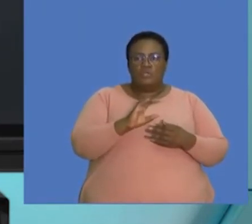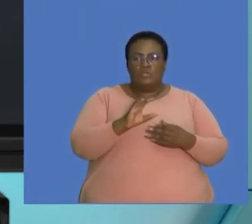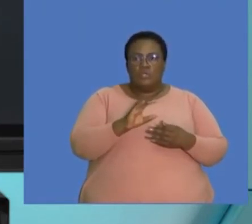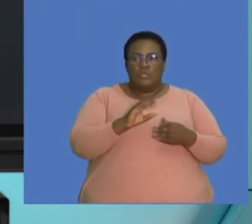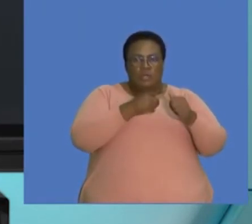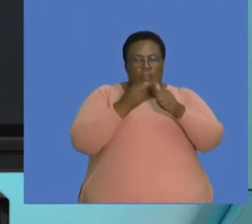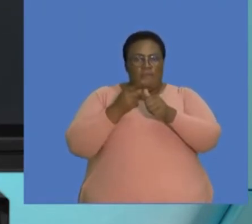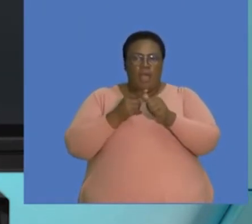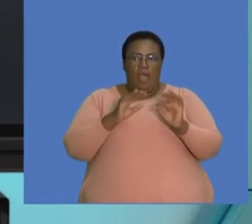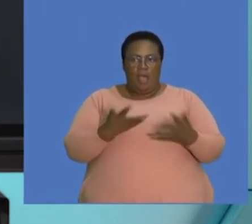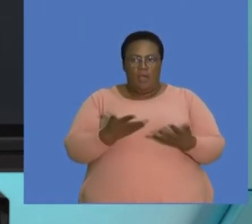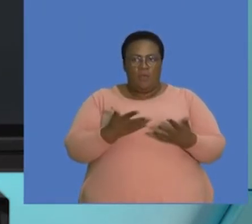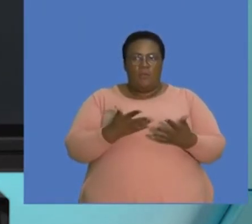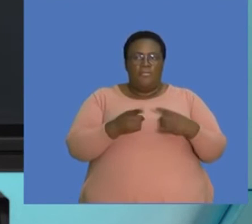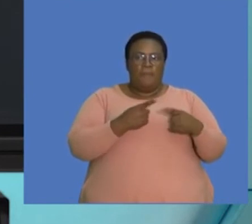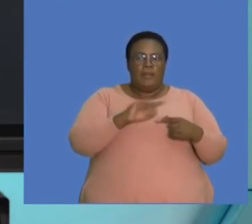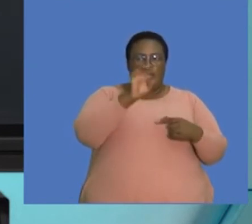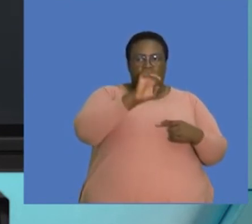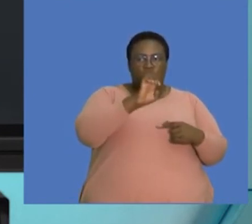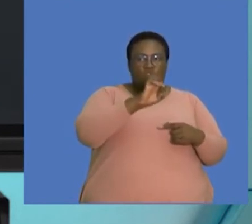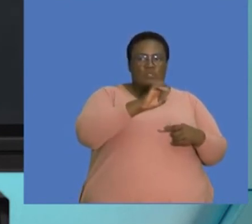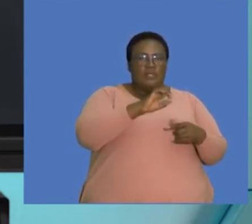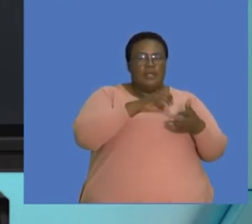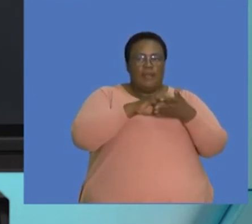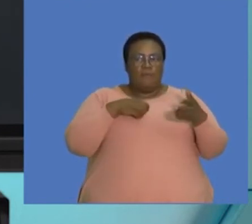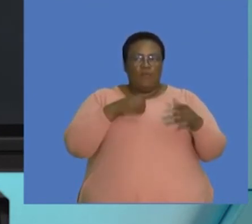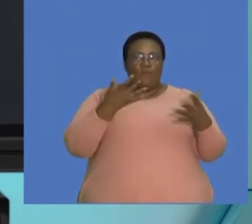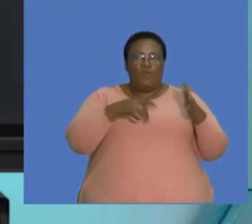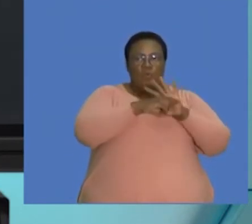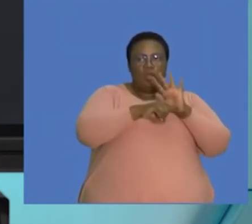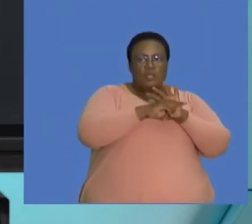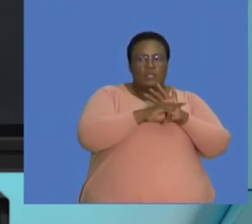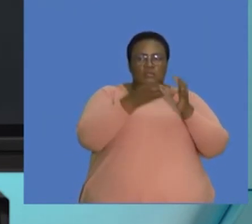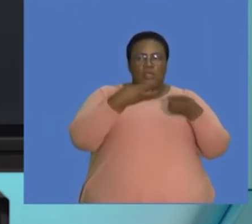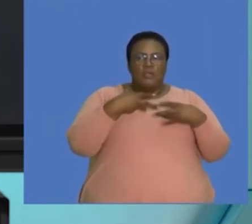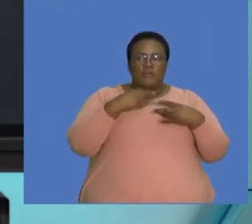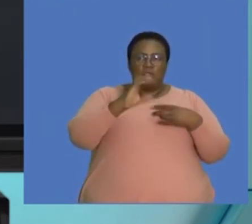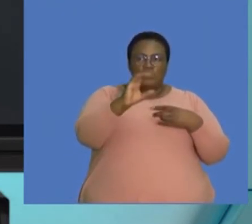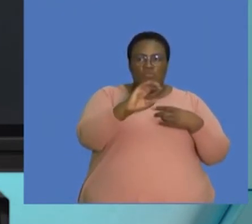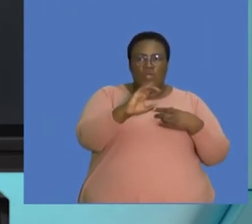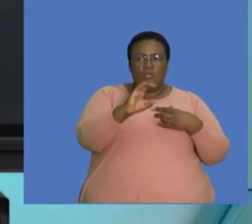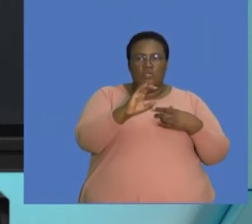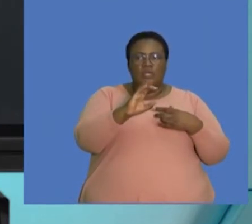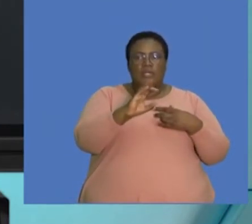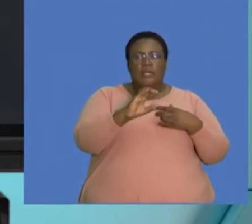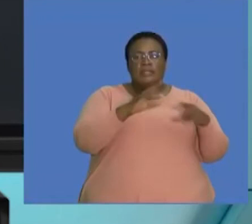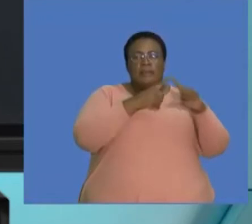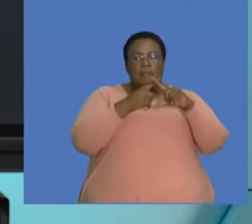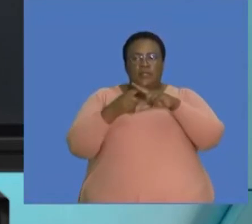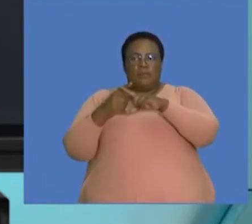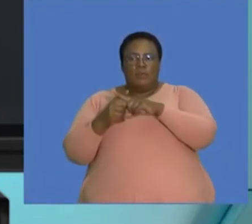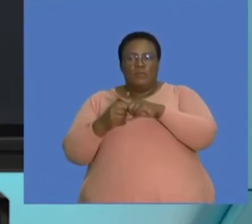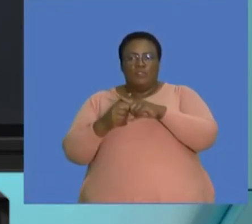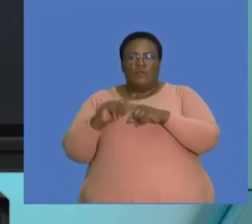in terms of the number of electrons removed or added. That gives us that the charge is actually